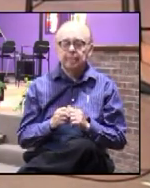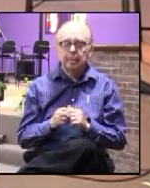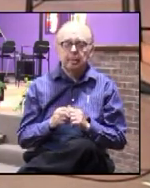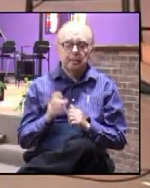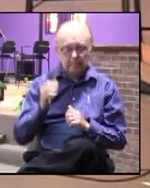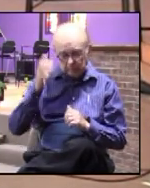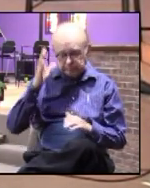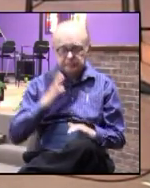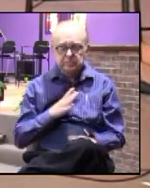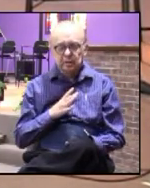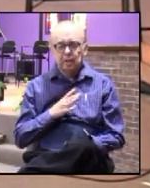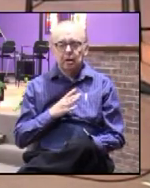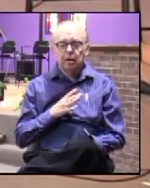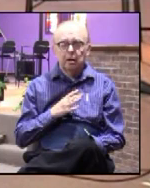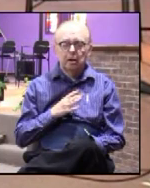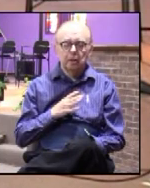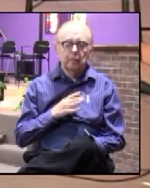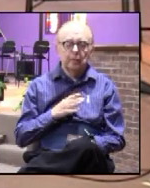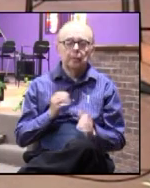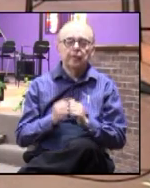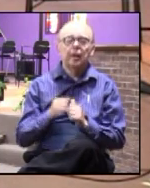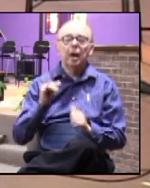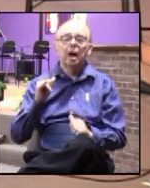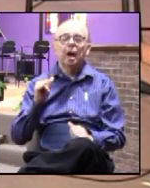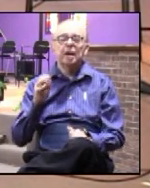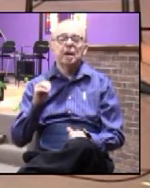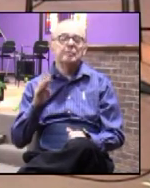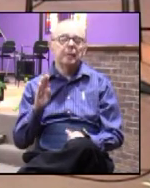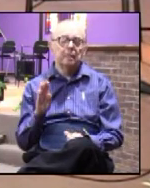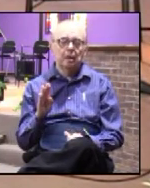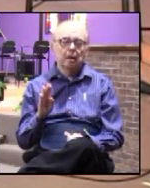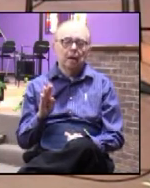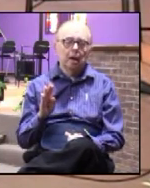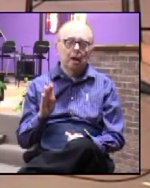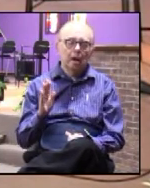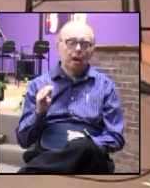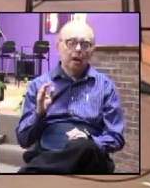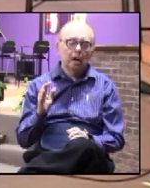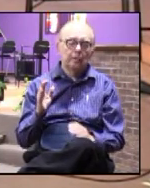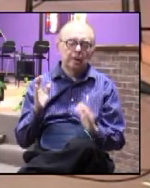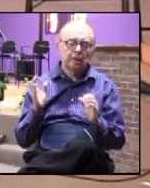now working with the IMB, hopefully getting